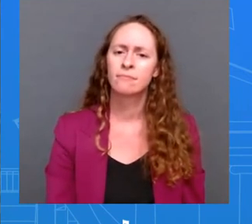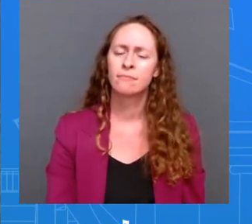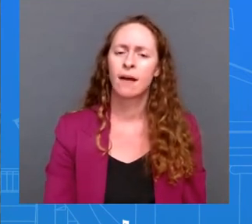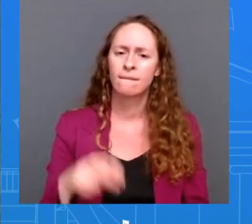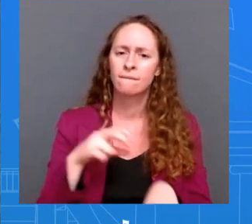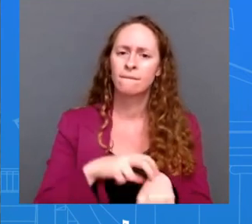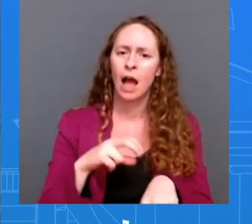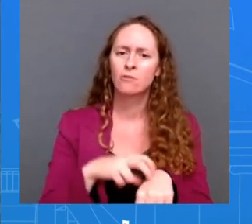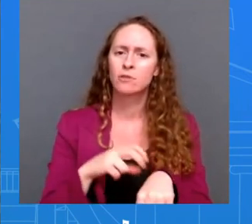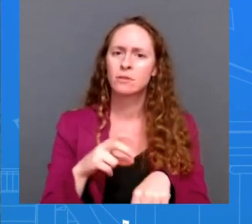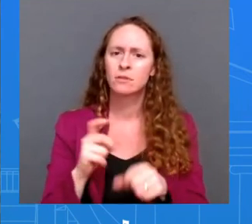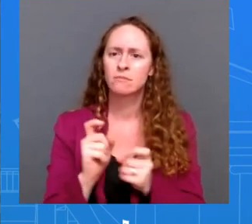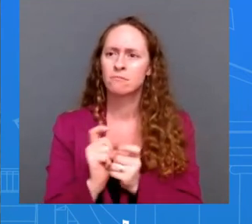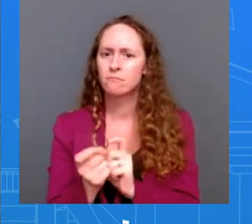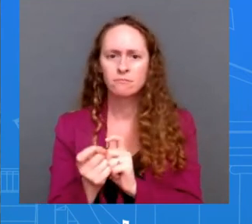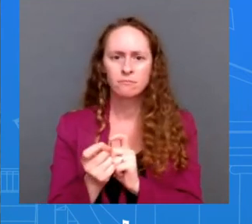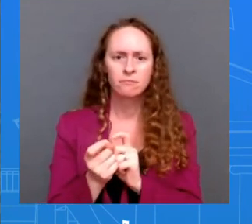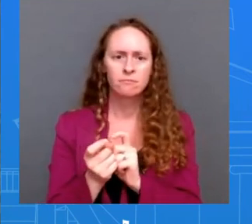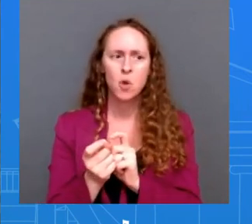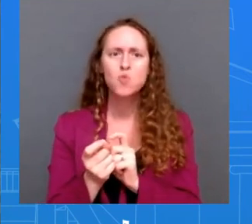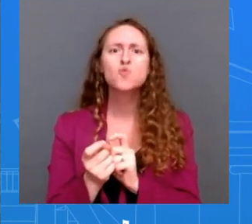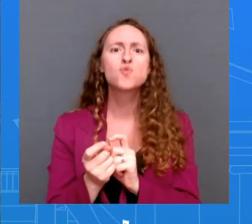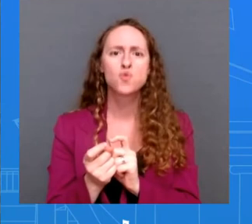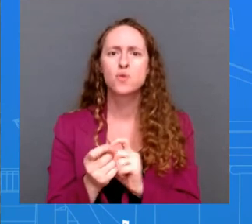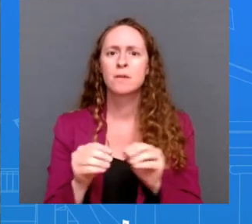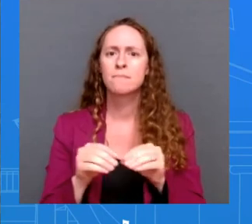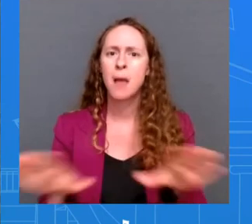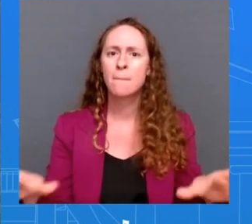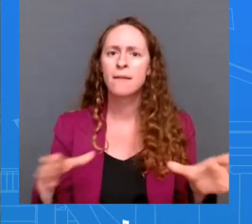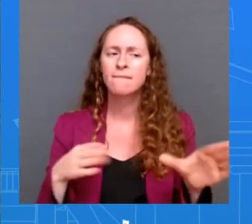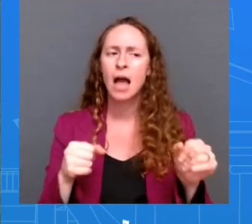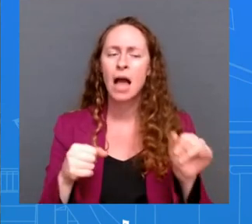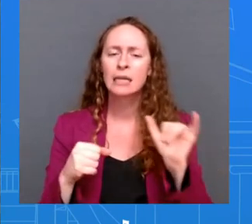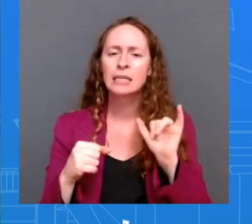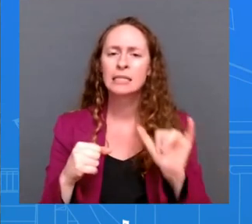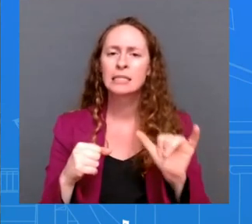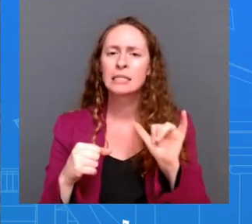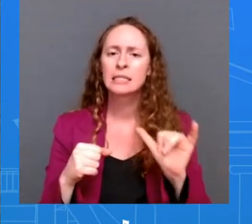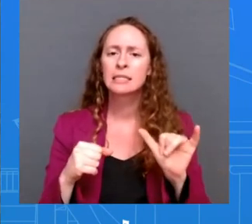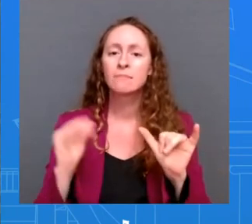rapidly than it had in previous times. And